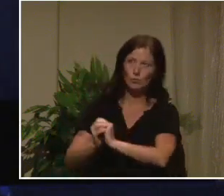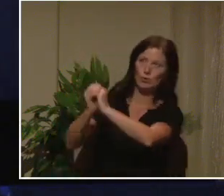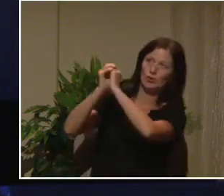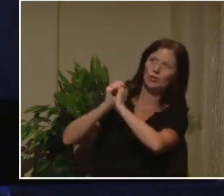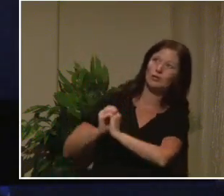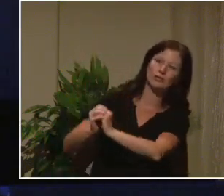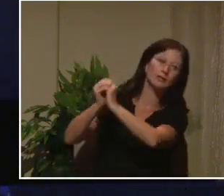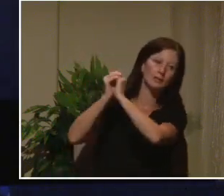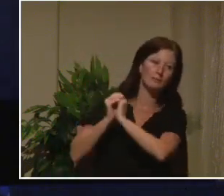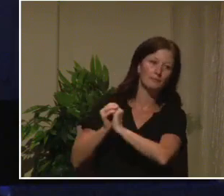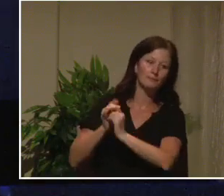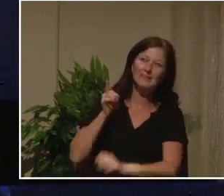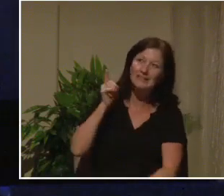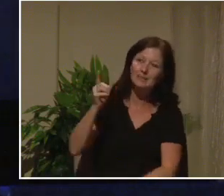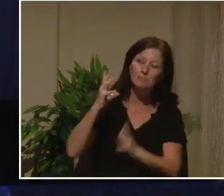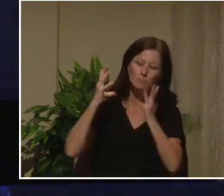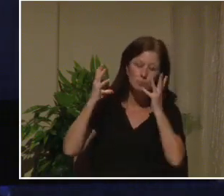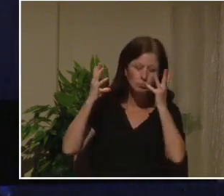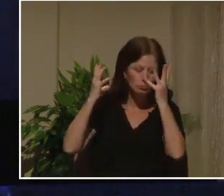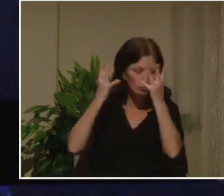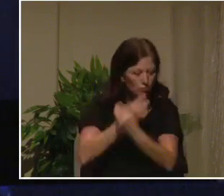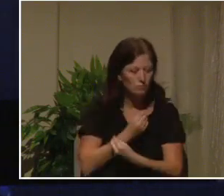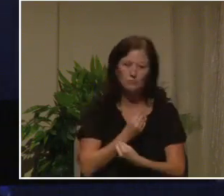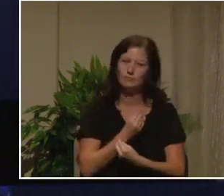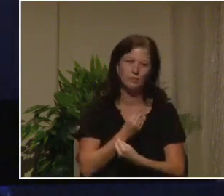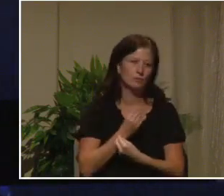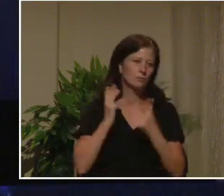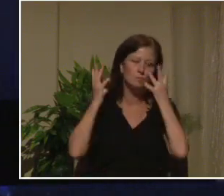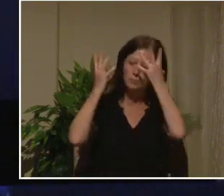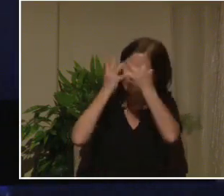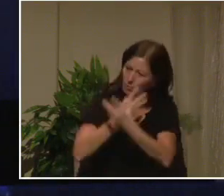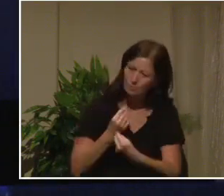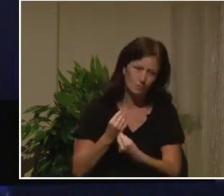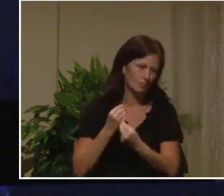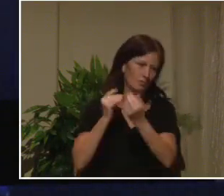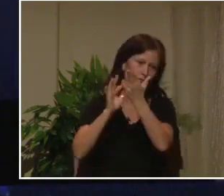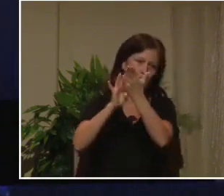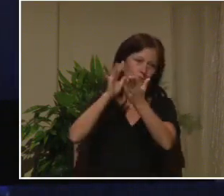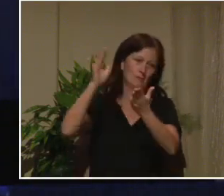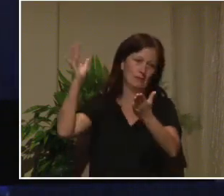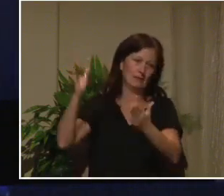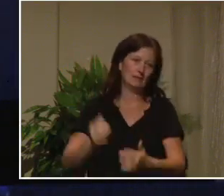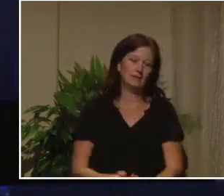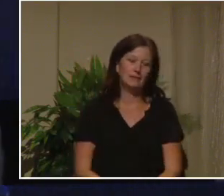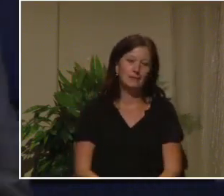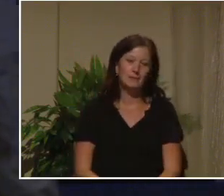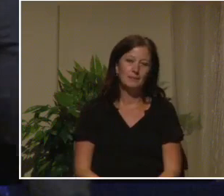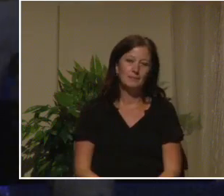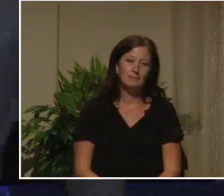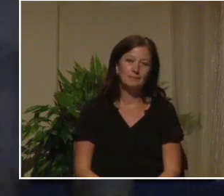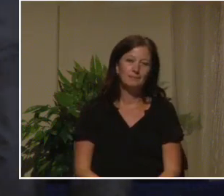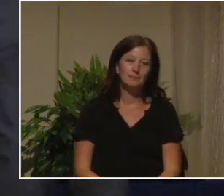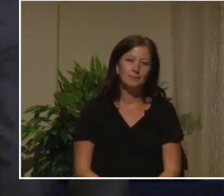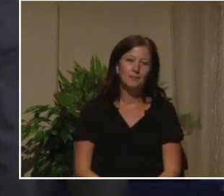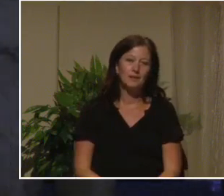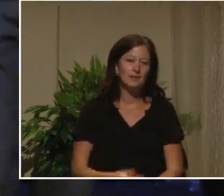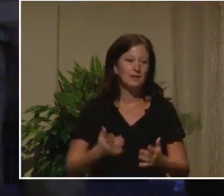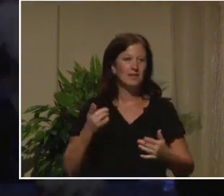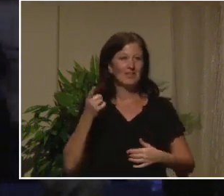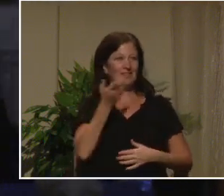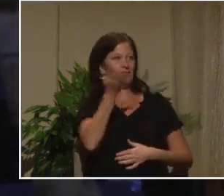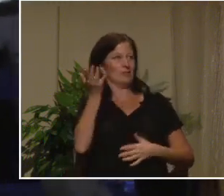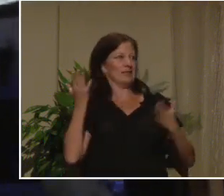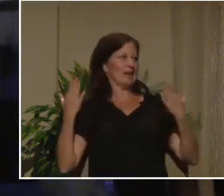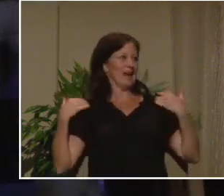that God is beautiful in his glory. These seraphim